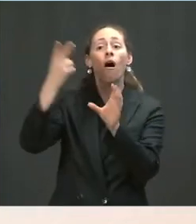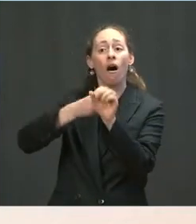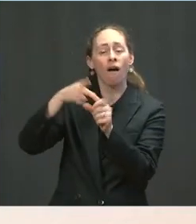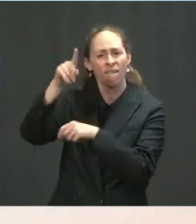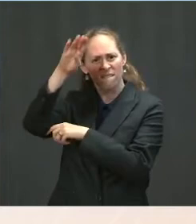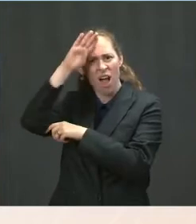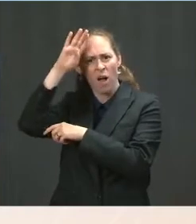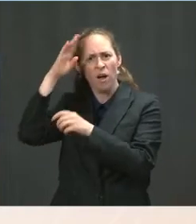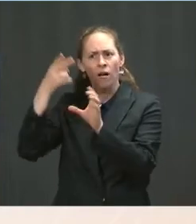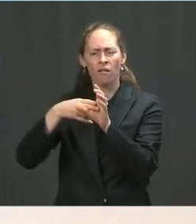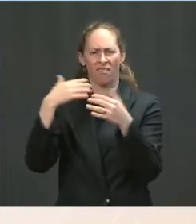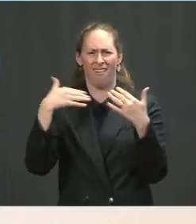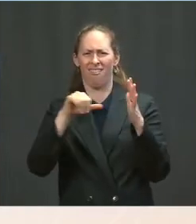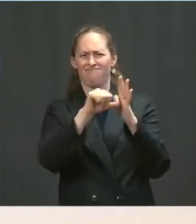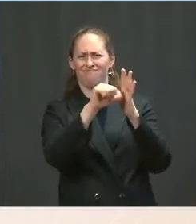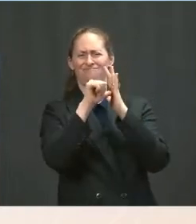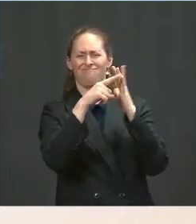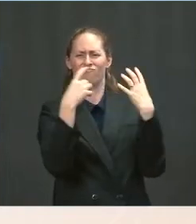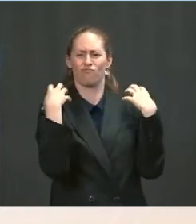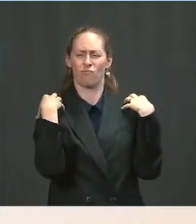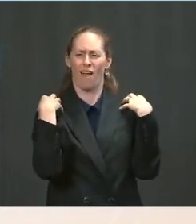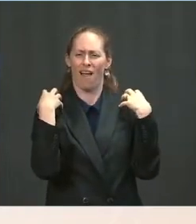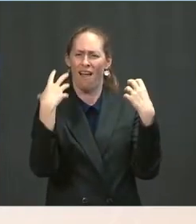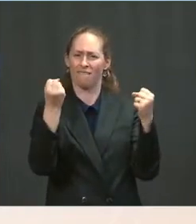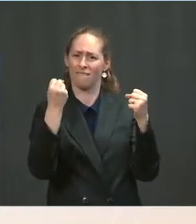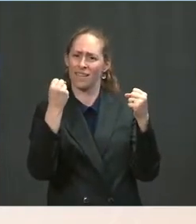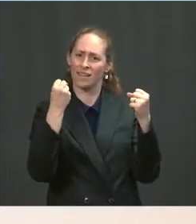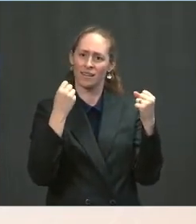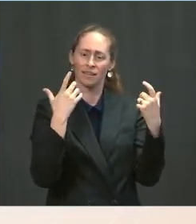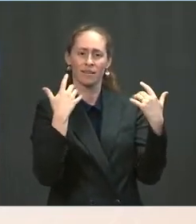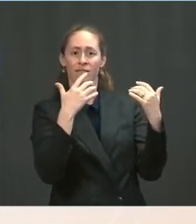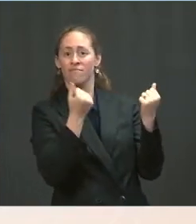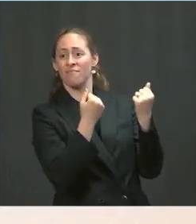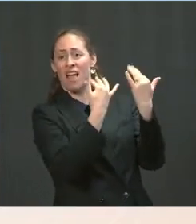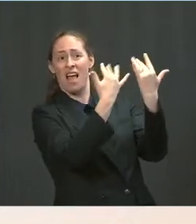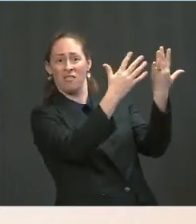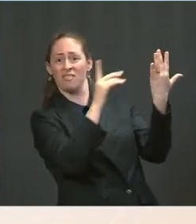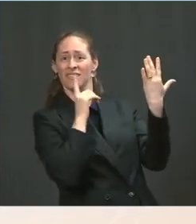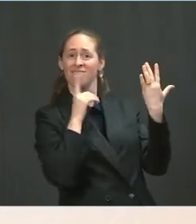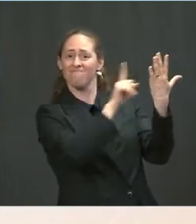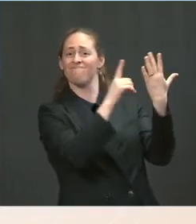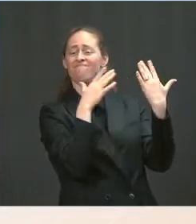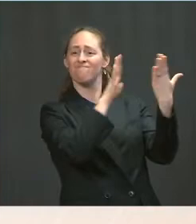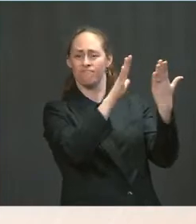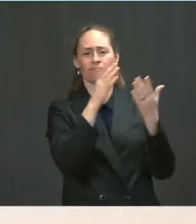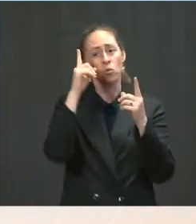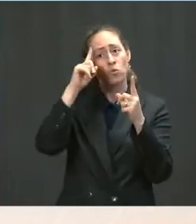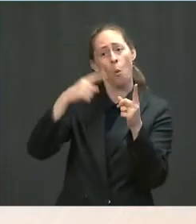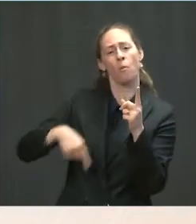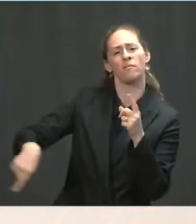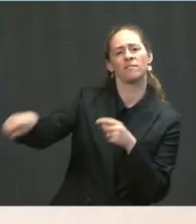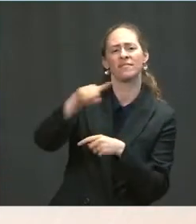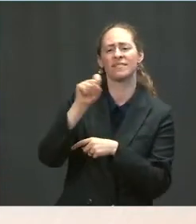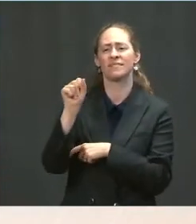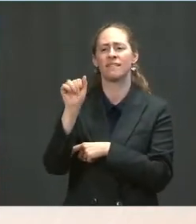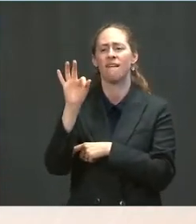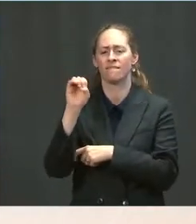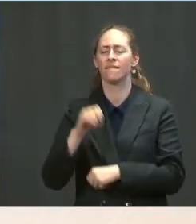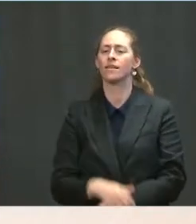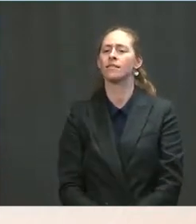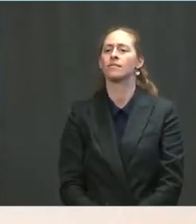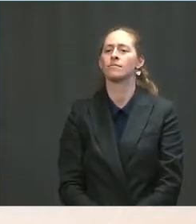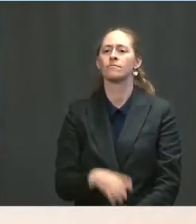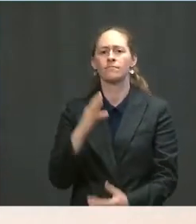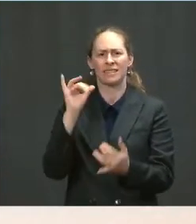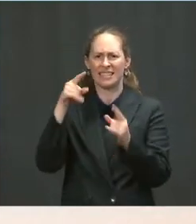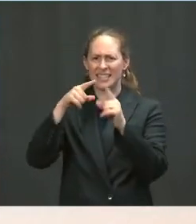the actions his administration is taking to improve emergency preparedness and keep Americans safe. The President